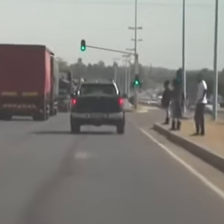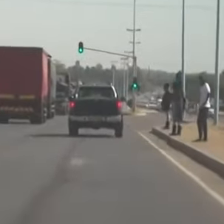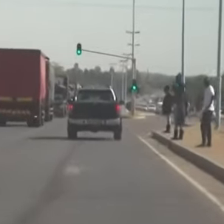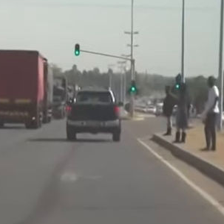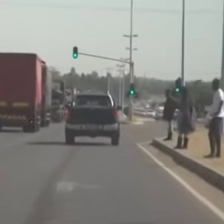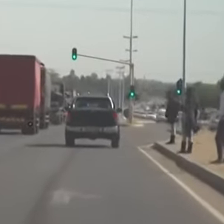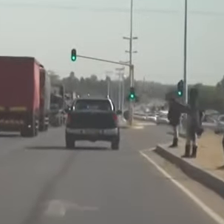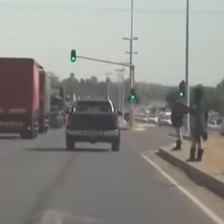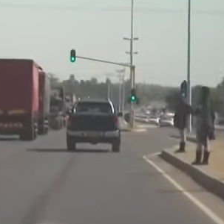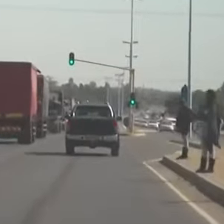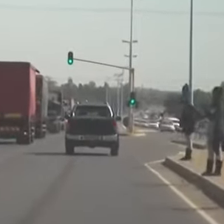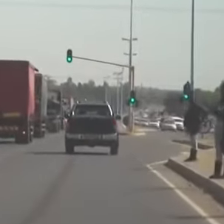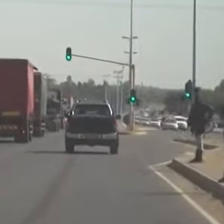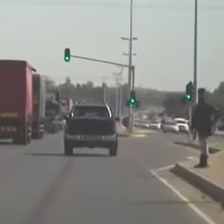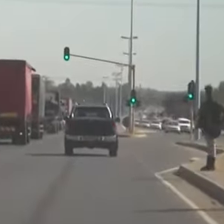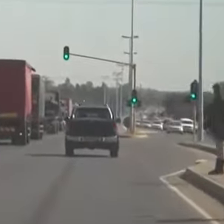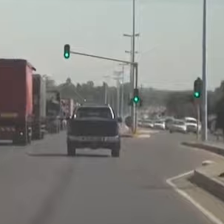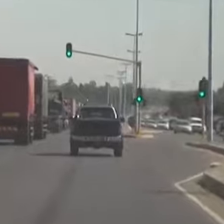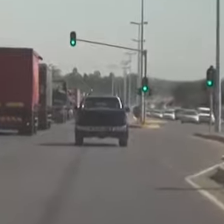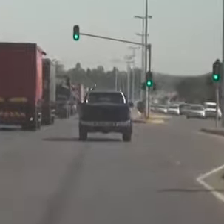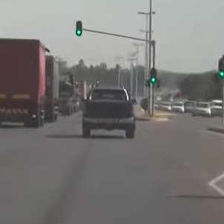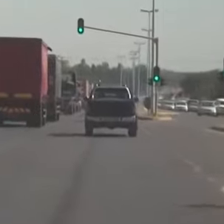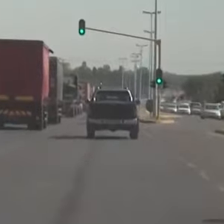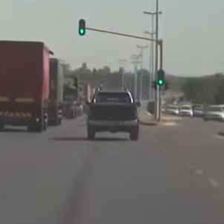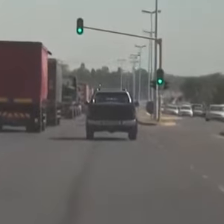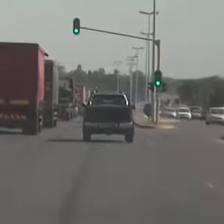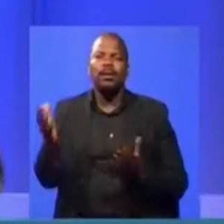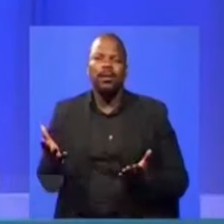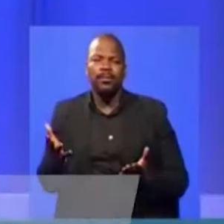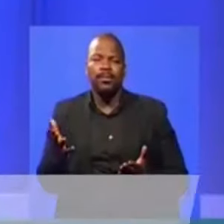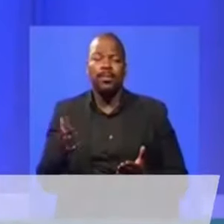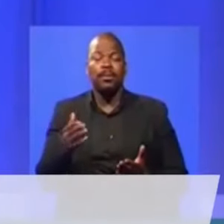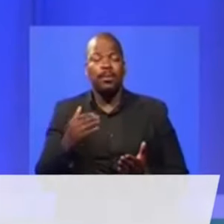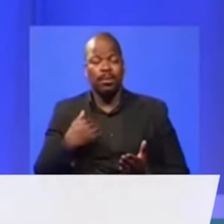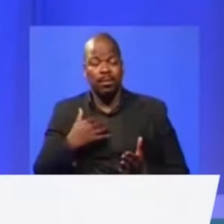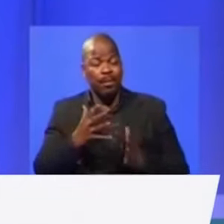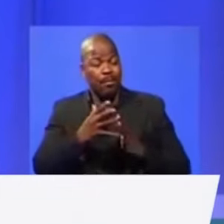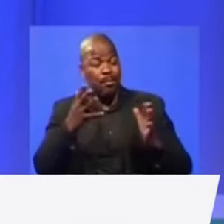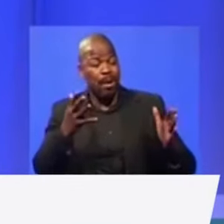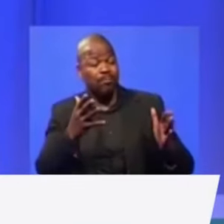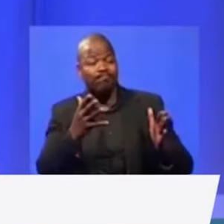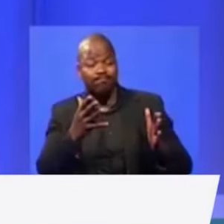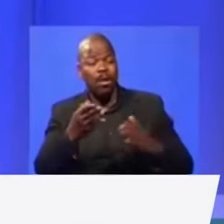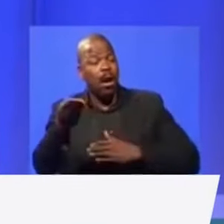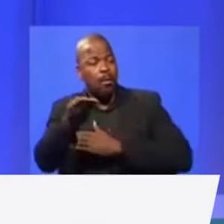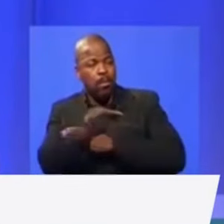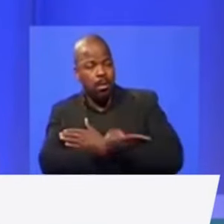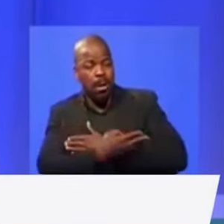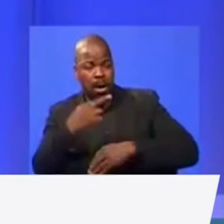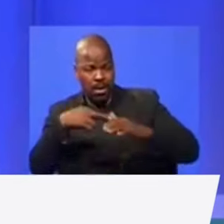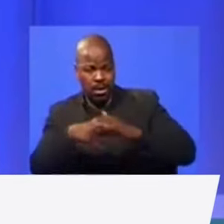for confirmed cases, truckers, especially from South Africa, are being watched carefully. These are largely border